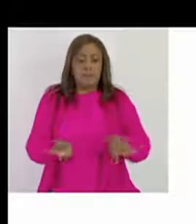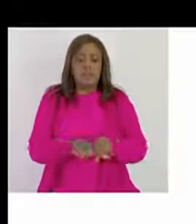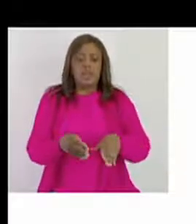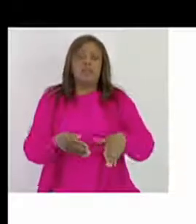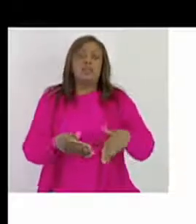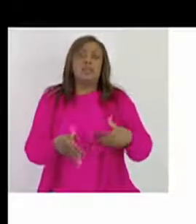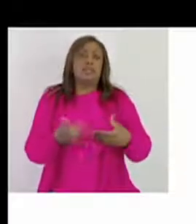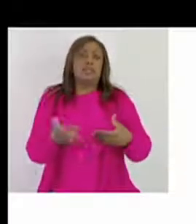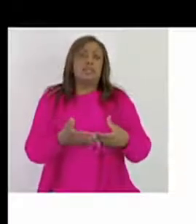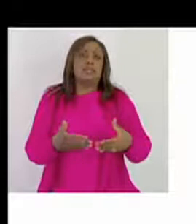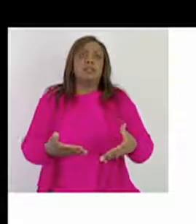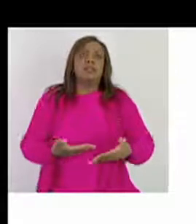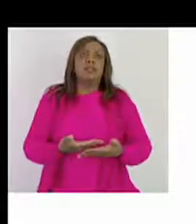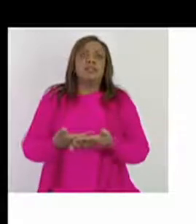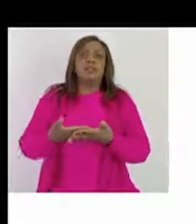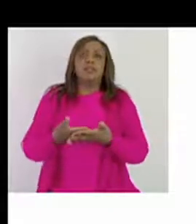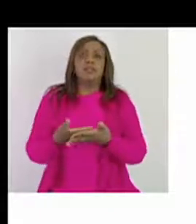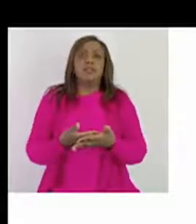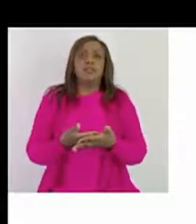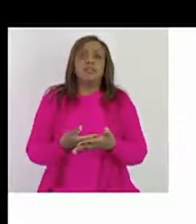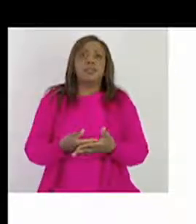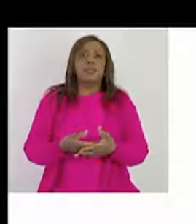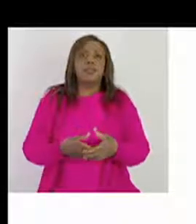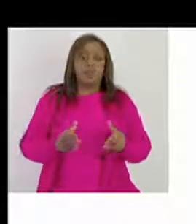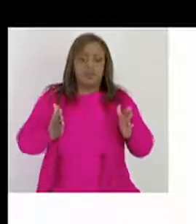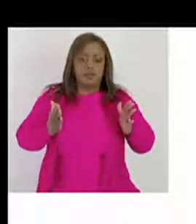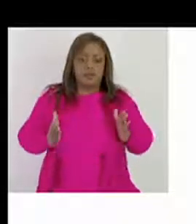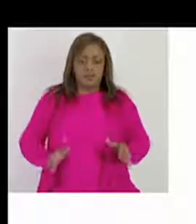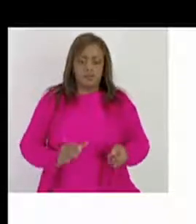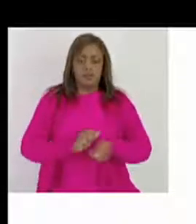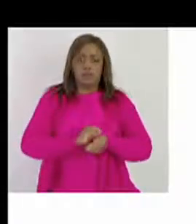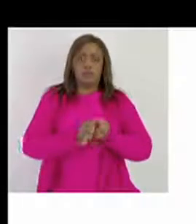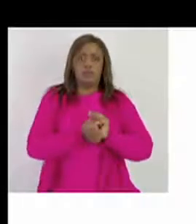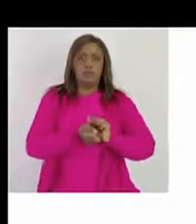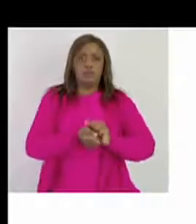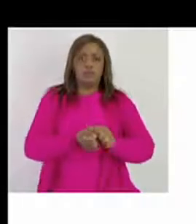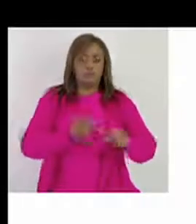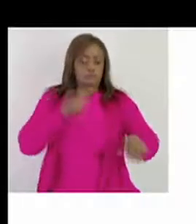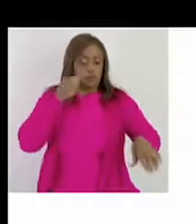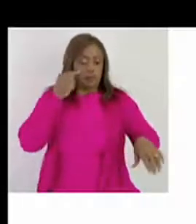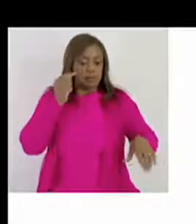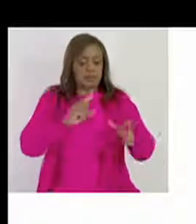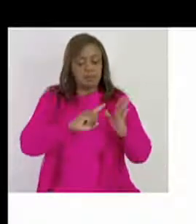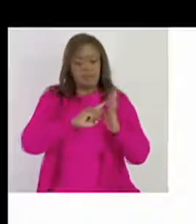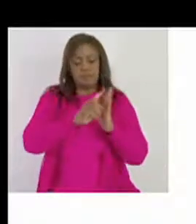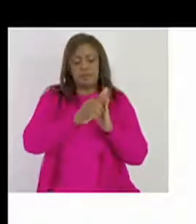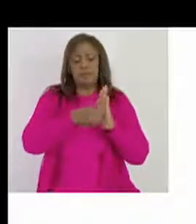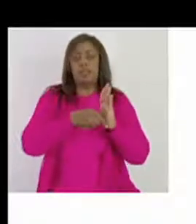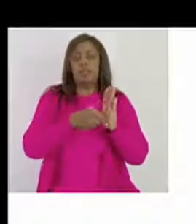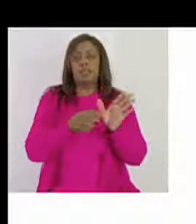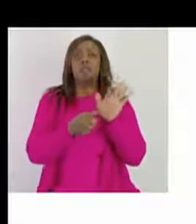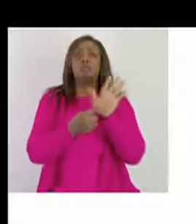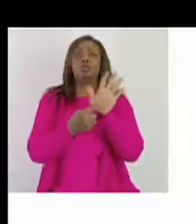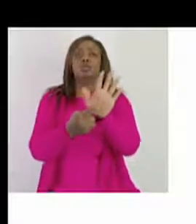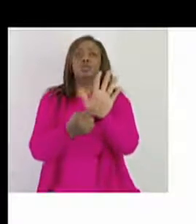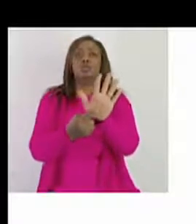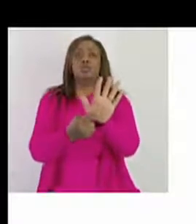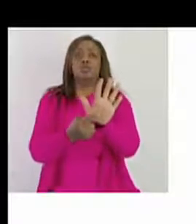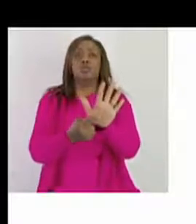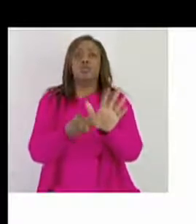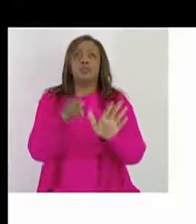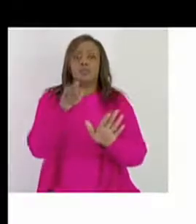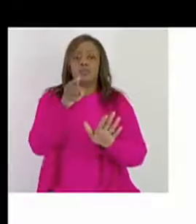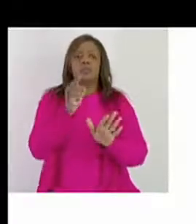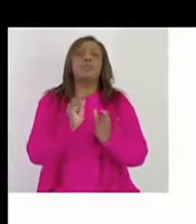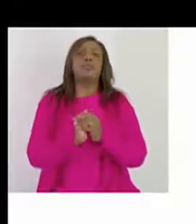Physical changes in females involving the menstrual cycle, and then let us relate these physical changes to